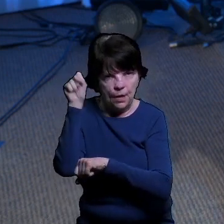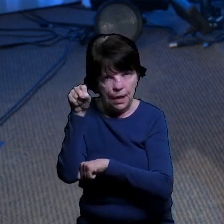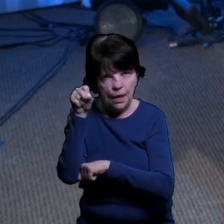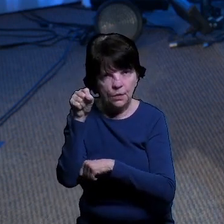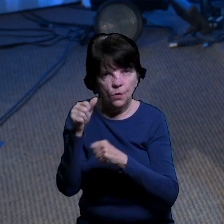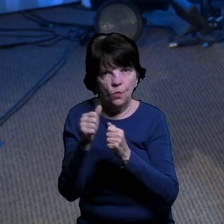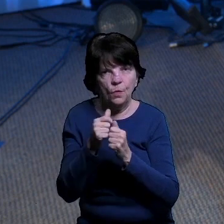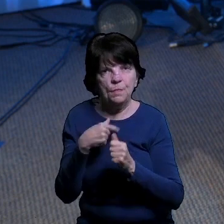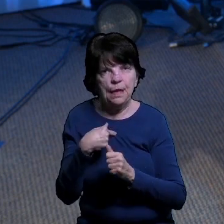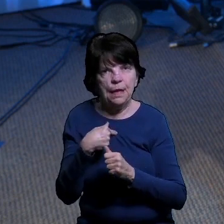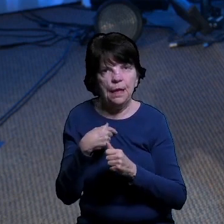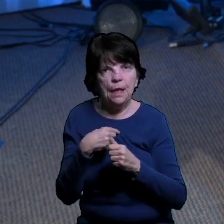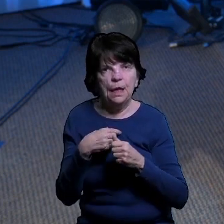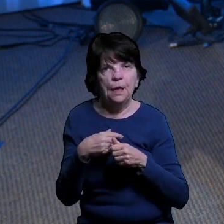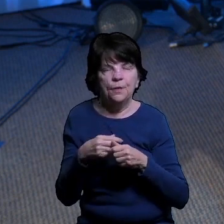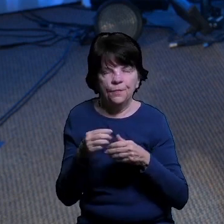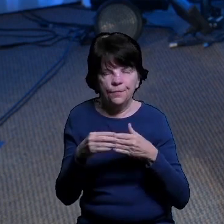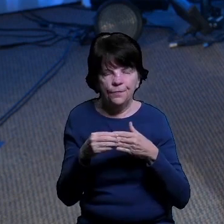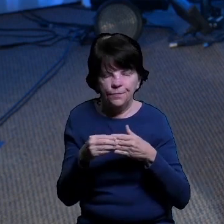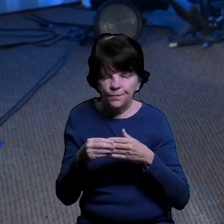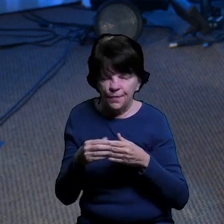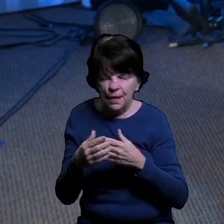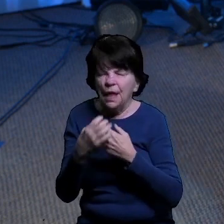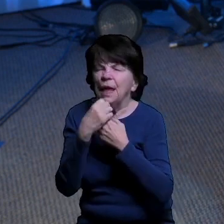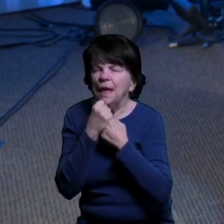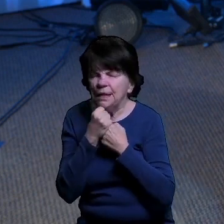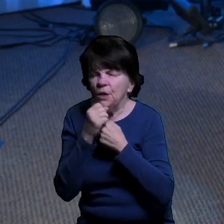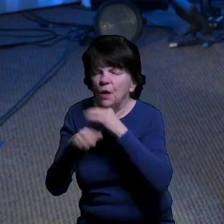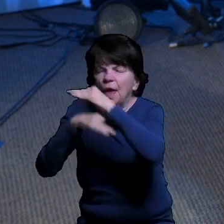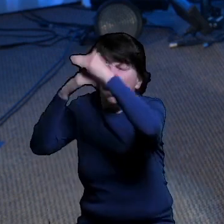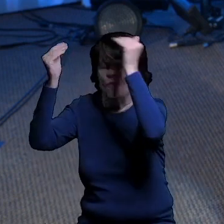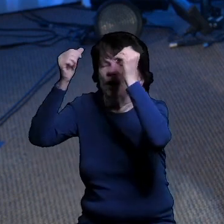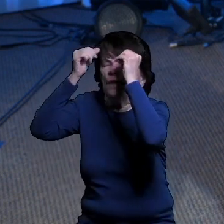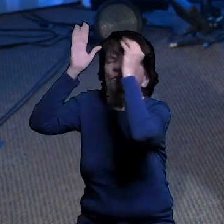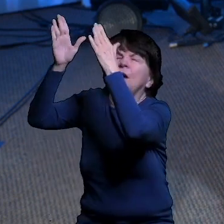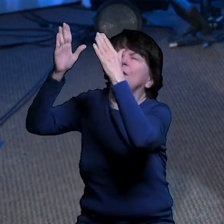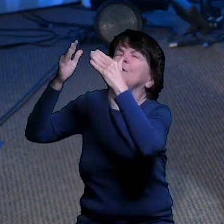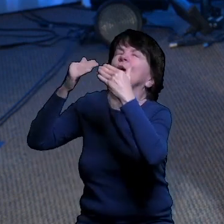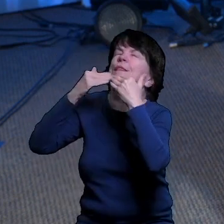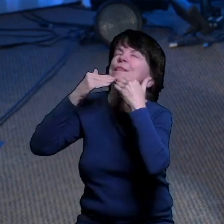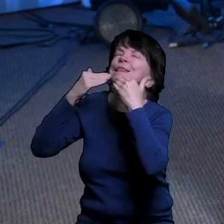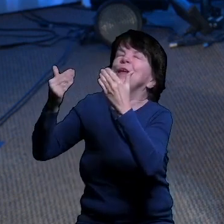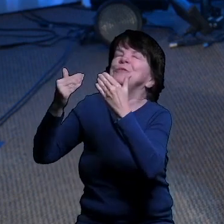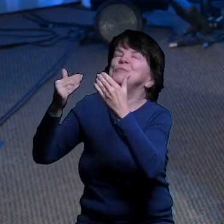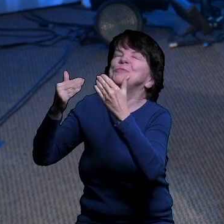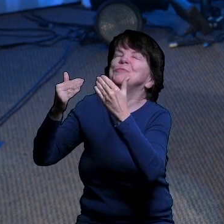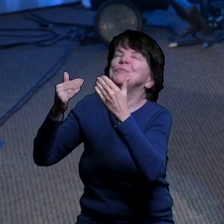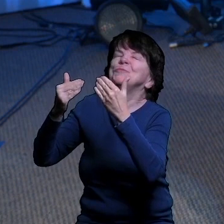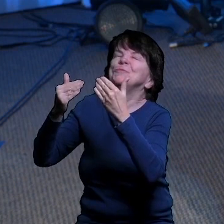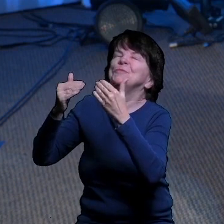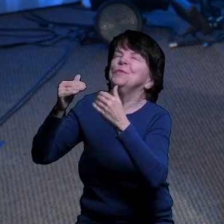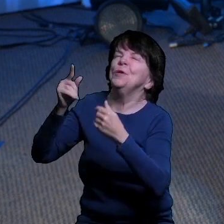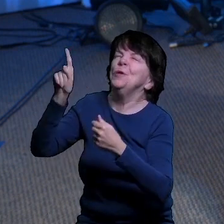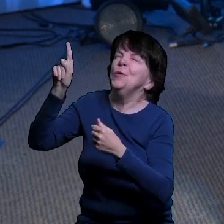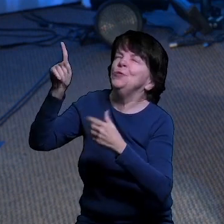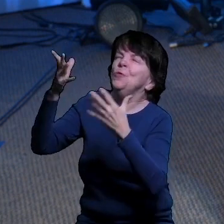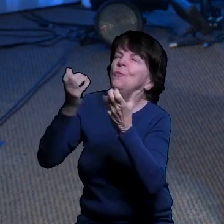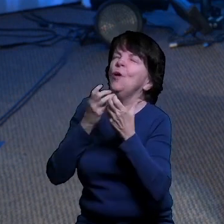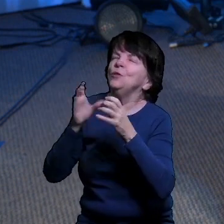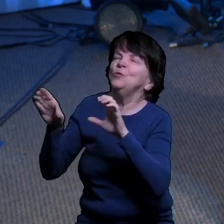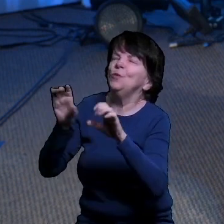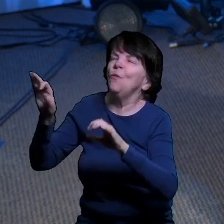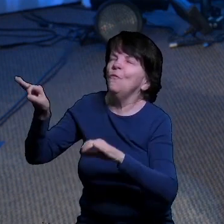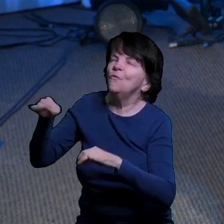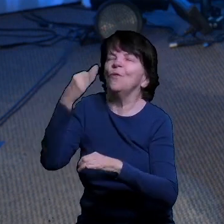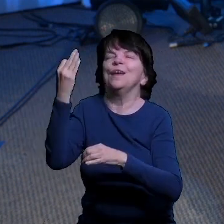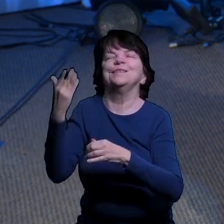lead us in prayer? Dear Heavenly Father, today I thank you that you want to do fresh things